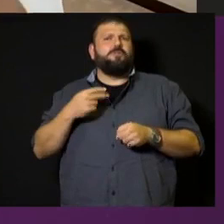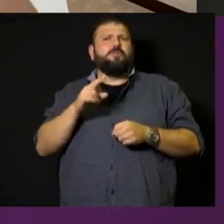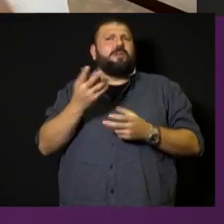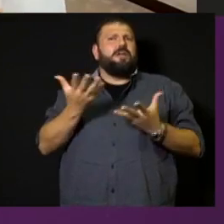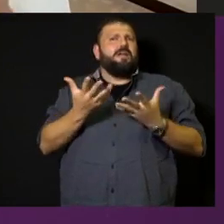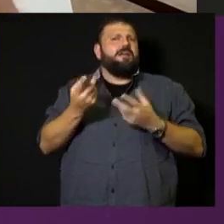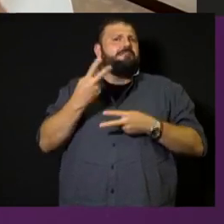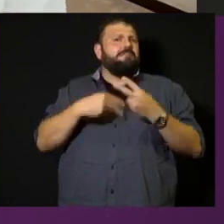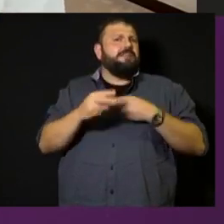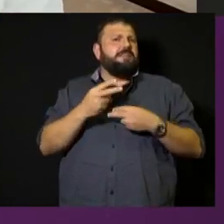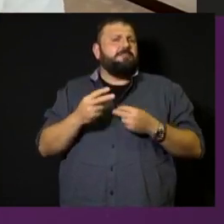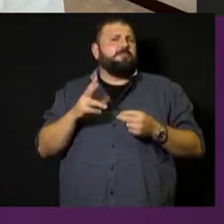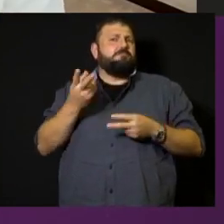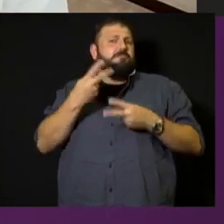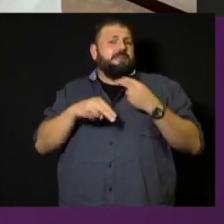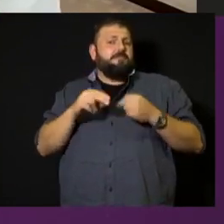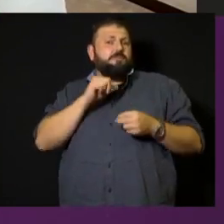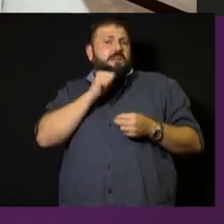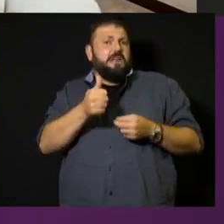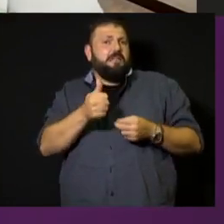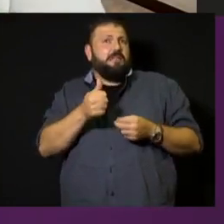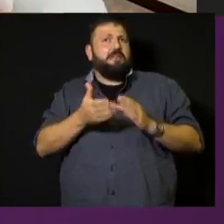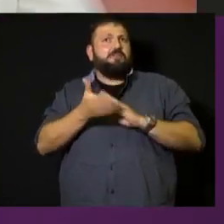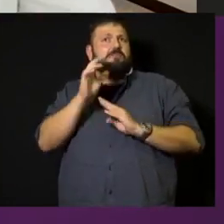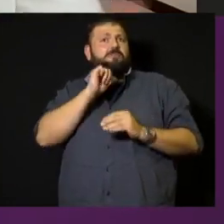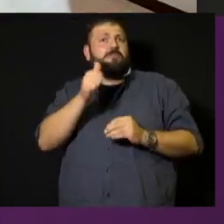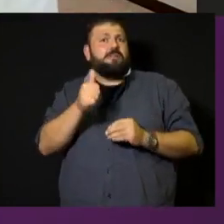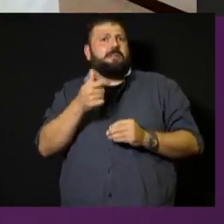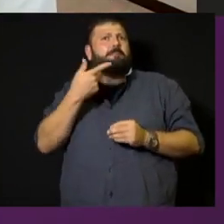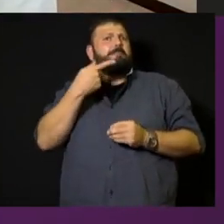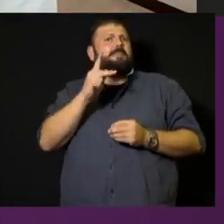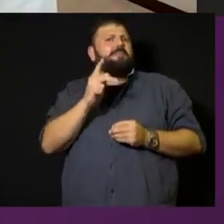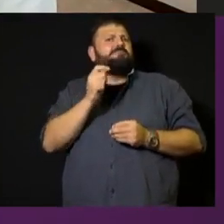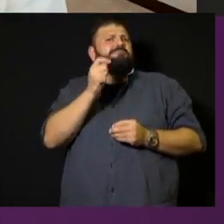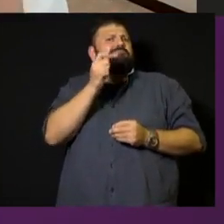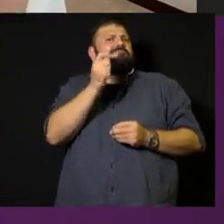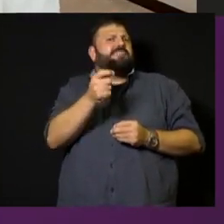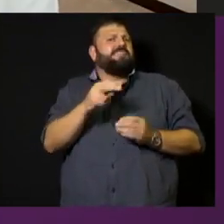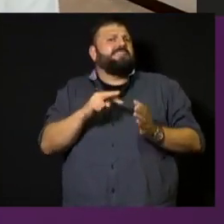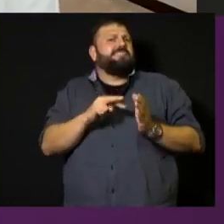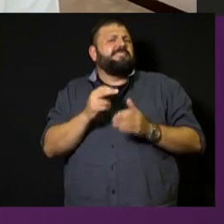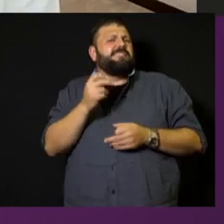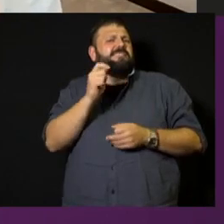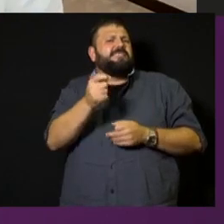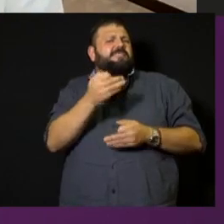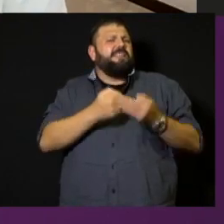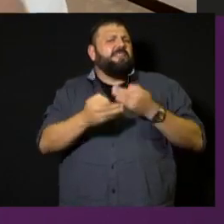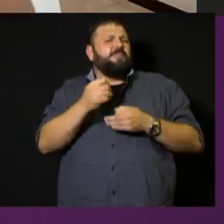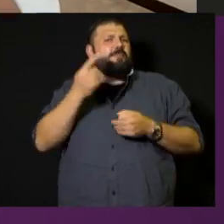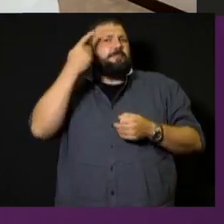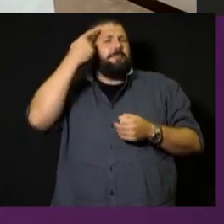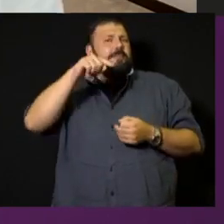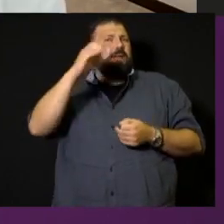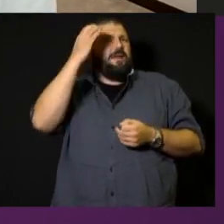development. So why are we here? But about this, we need to know